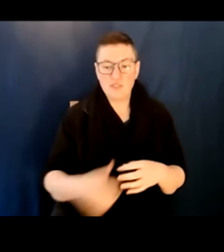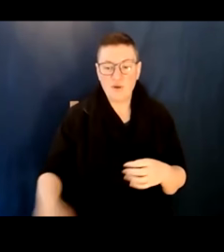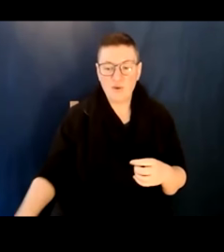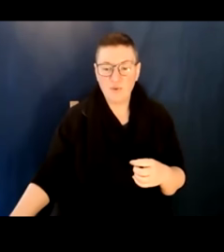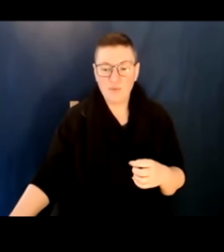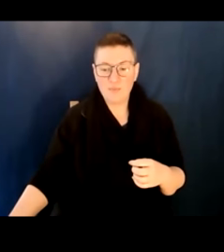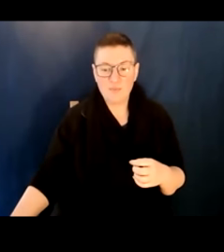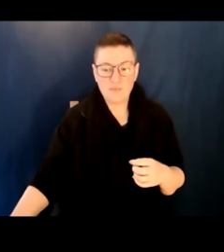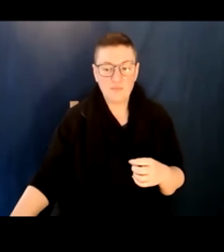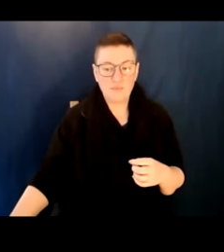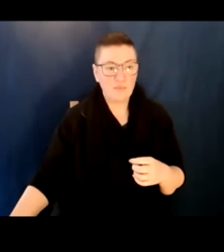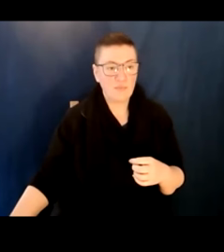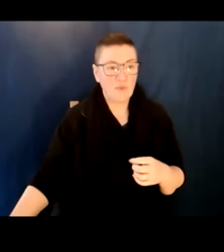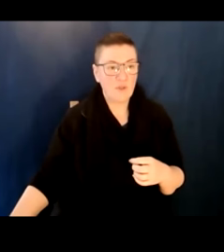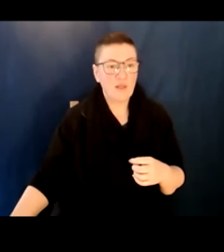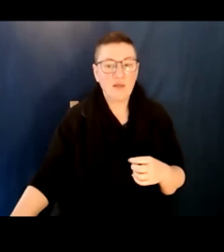So